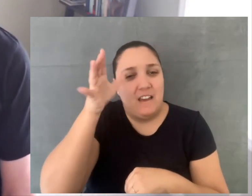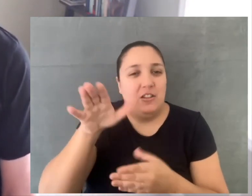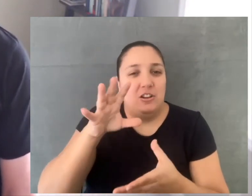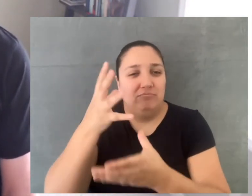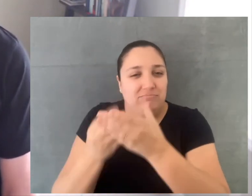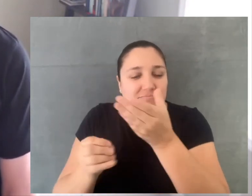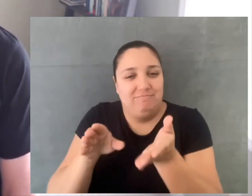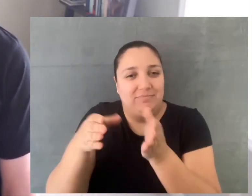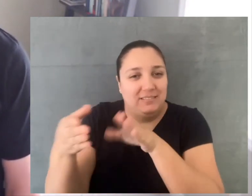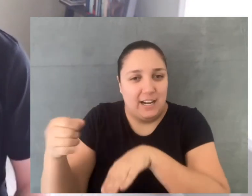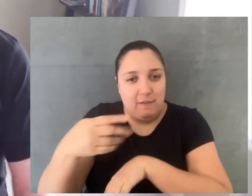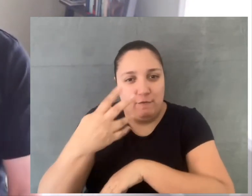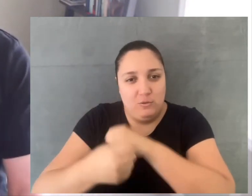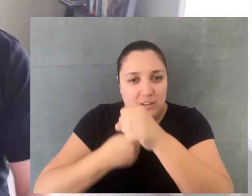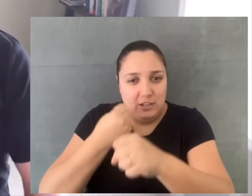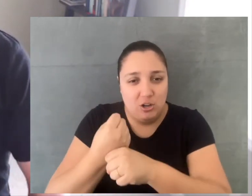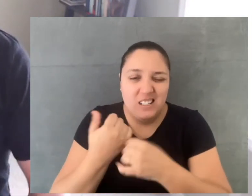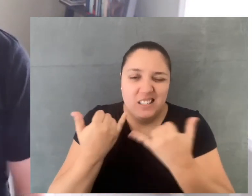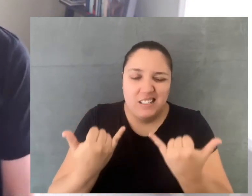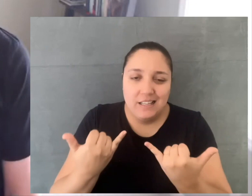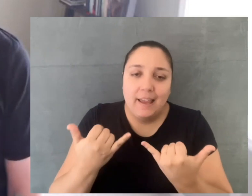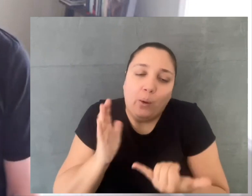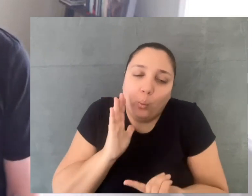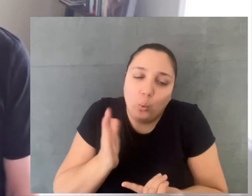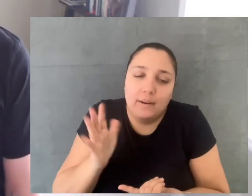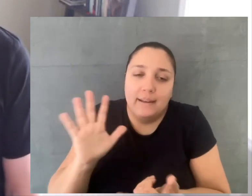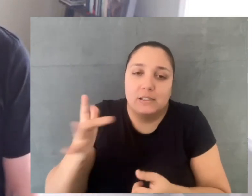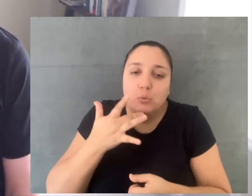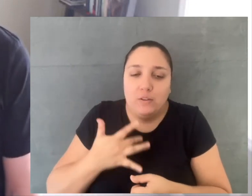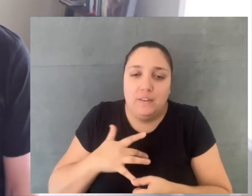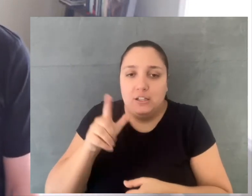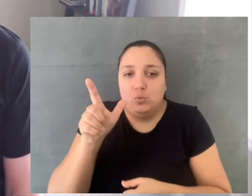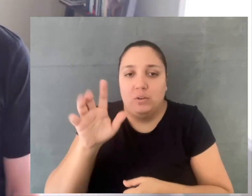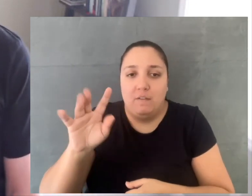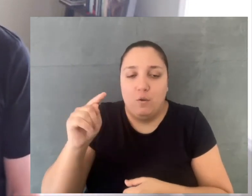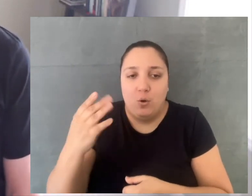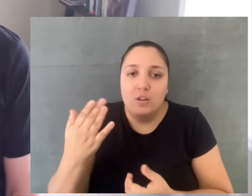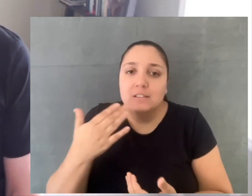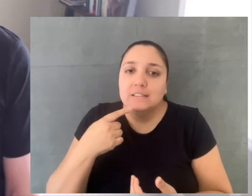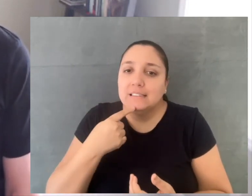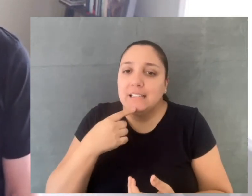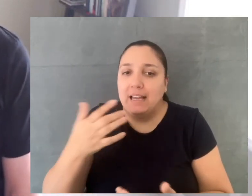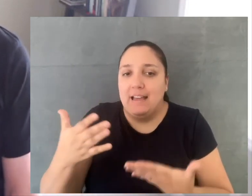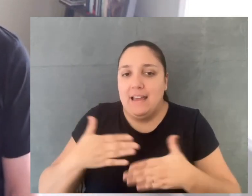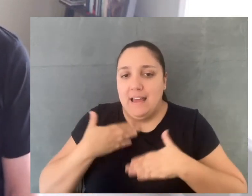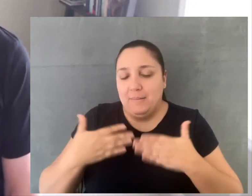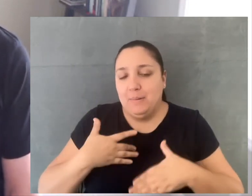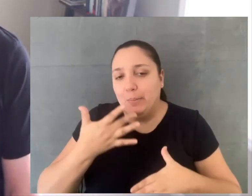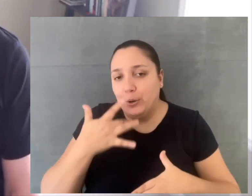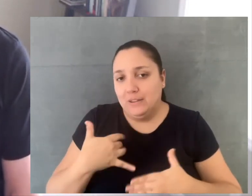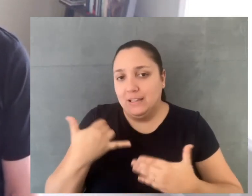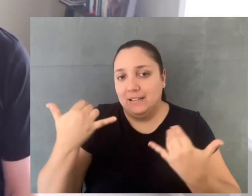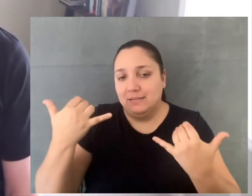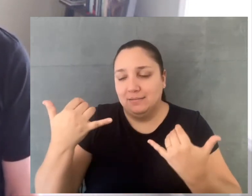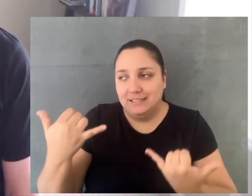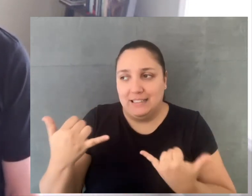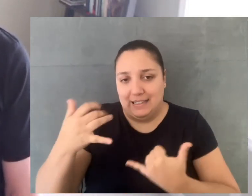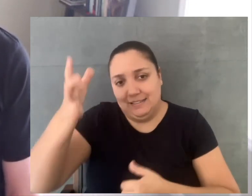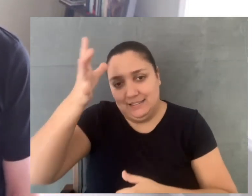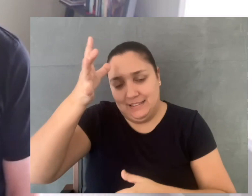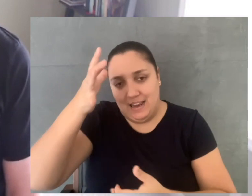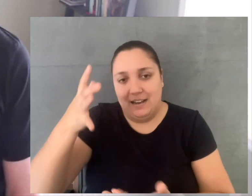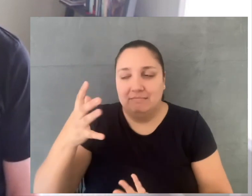and today would have been his birthday, the 24th. And I just wanted to say happy birthday, Dad. I love you, and I miss you very much.